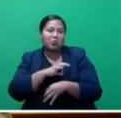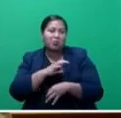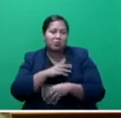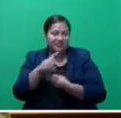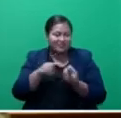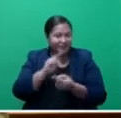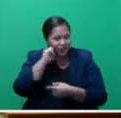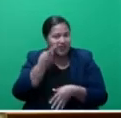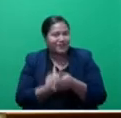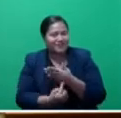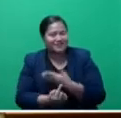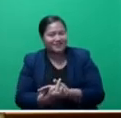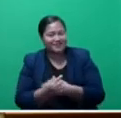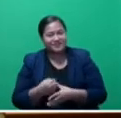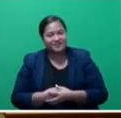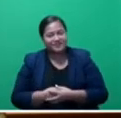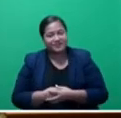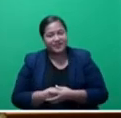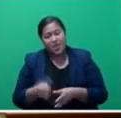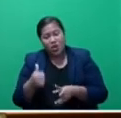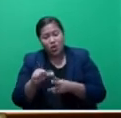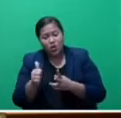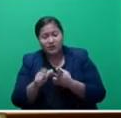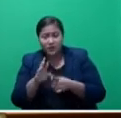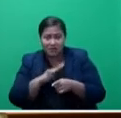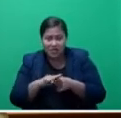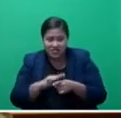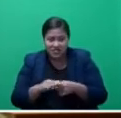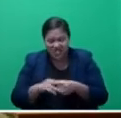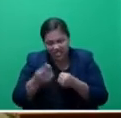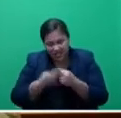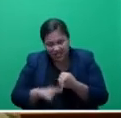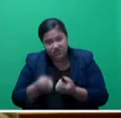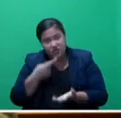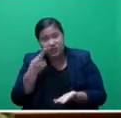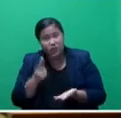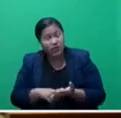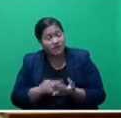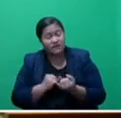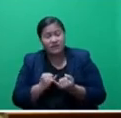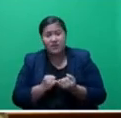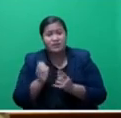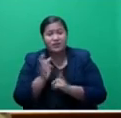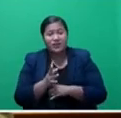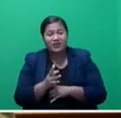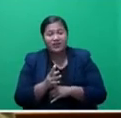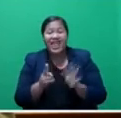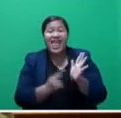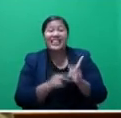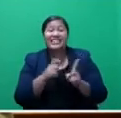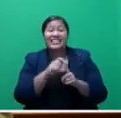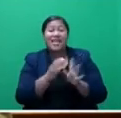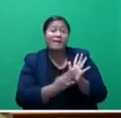Fiji. In addition to messaging and news reporting, Mr. Speaker, sir, it is important that the National Disaster Management Office of